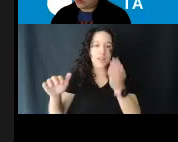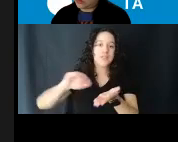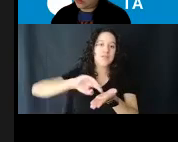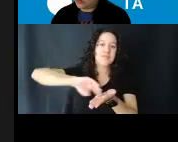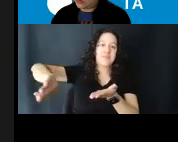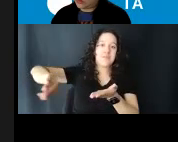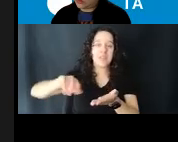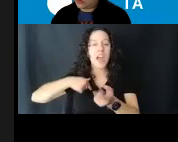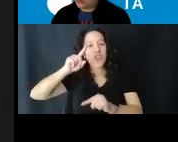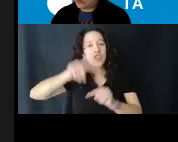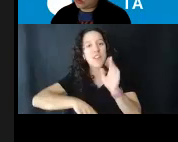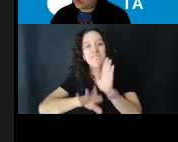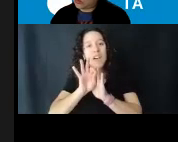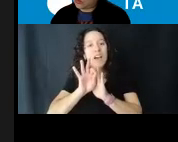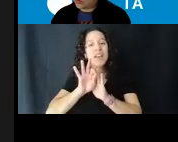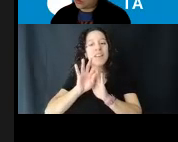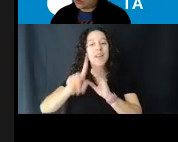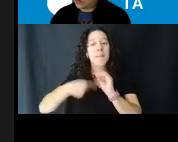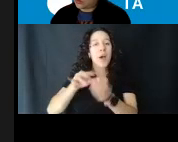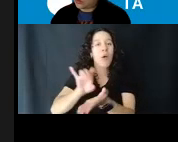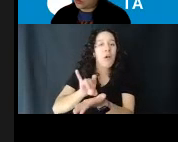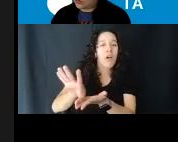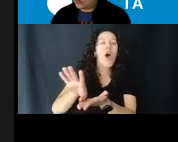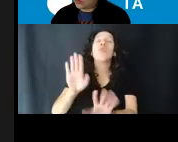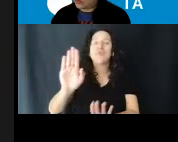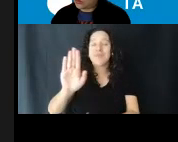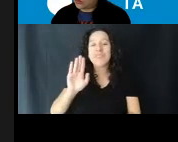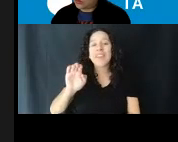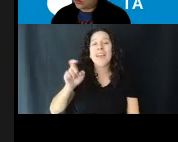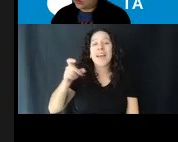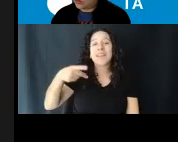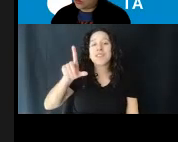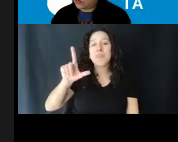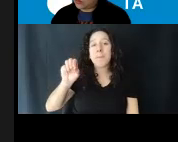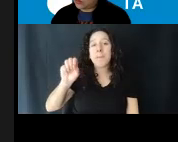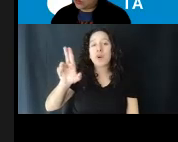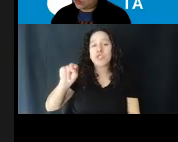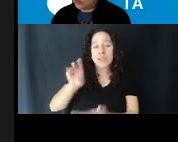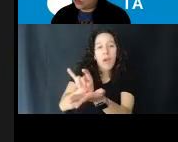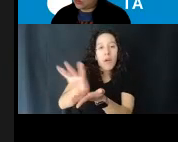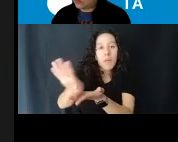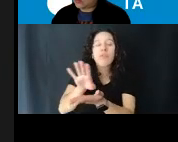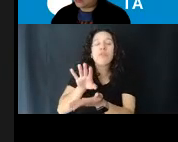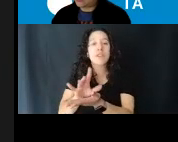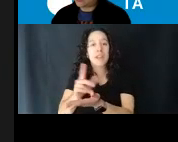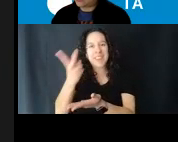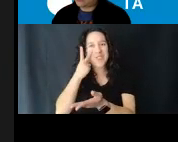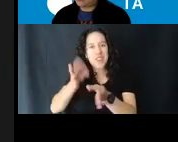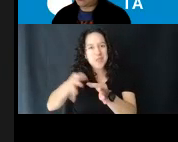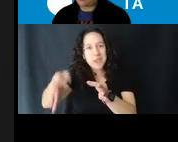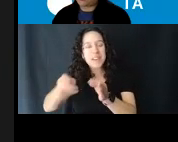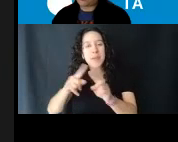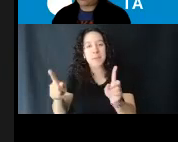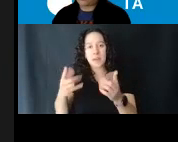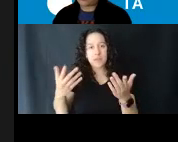count for expulsions. I found suspensions, but is that the same? Is it just kind of the same? One